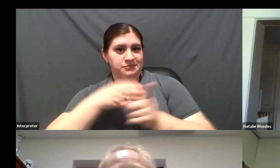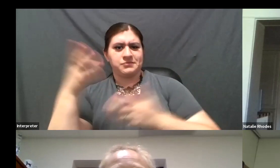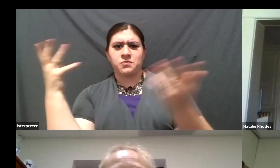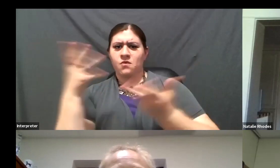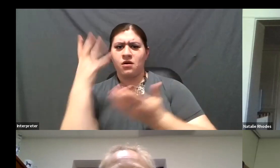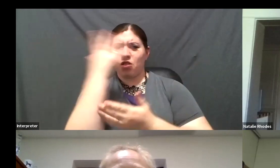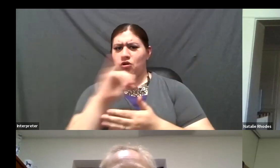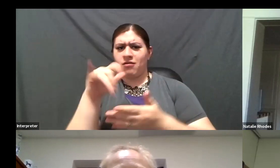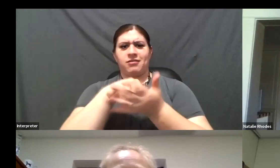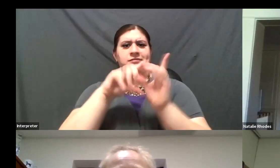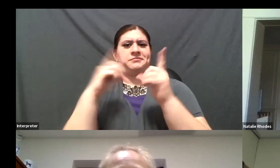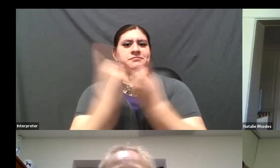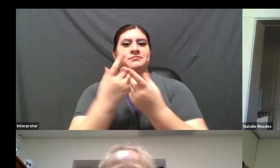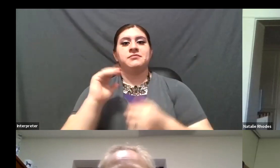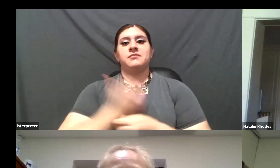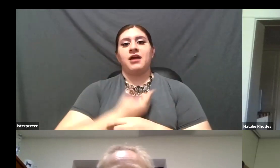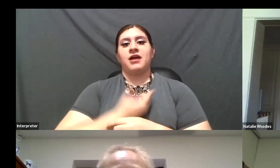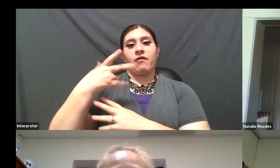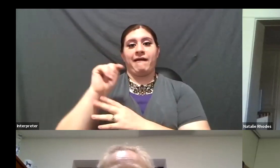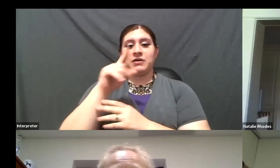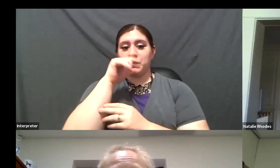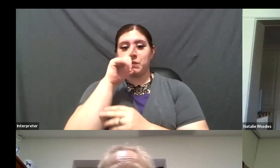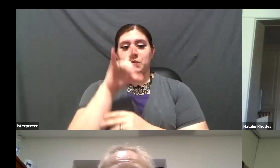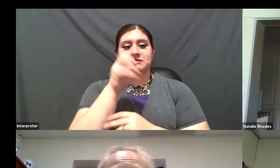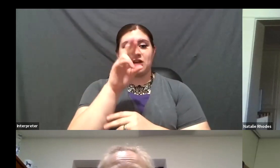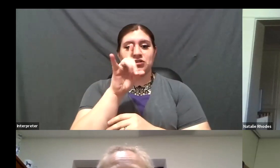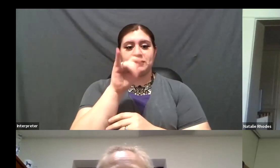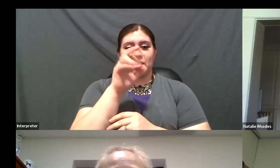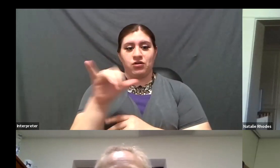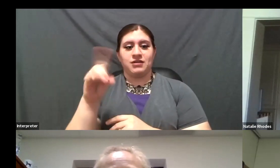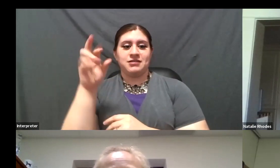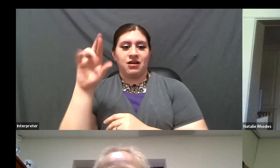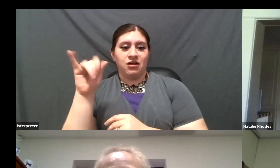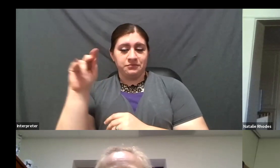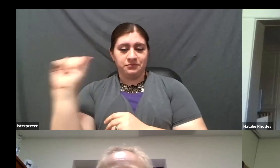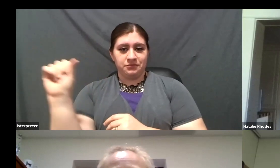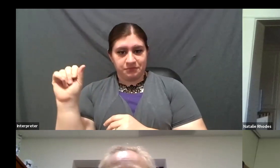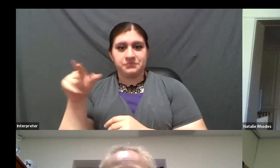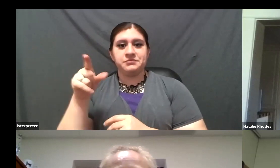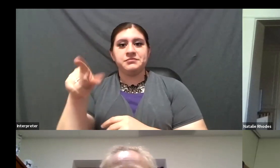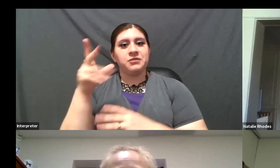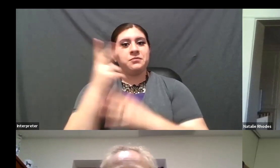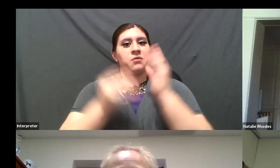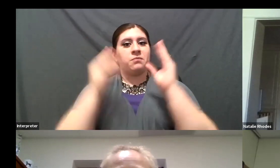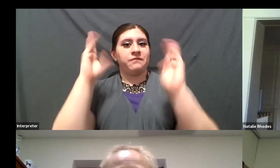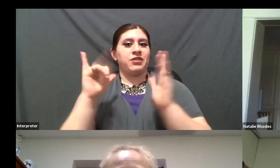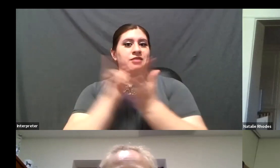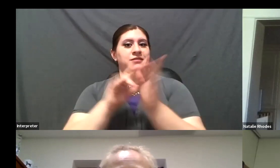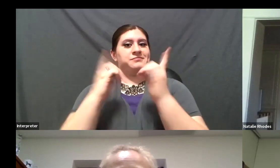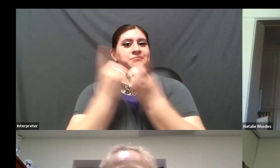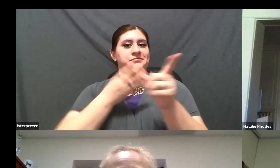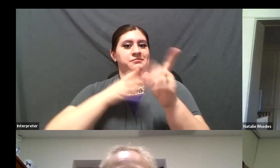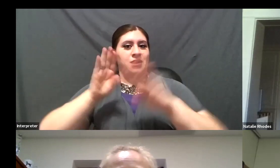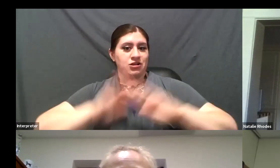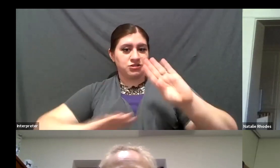be within the department. Our guests today are Dr. Randall Terry and Dr. Anna Christensen. They're both professors in the Department of